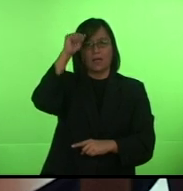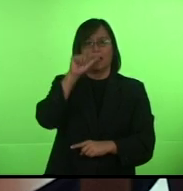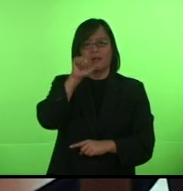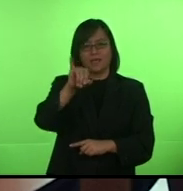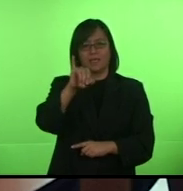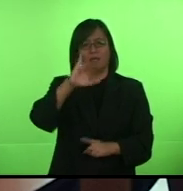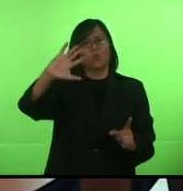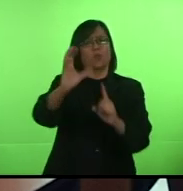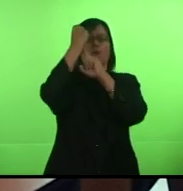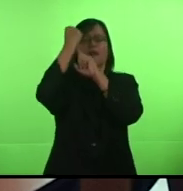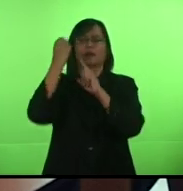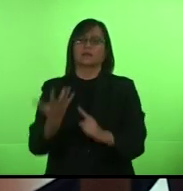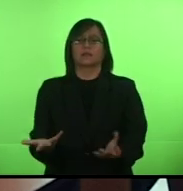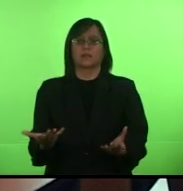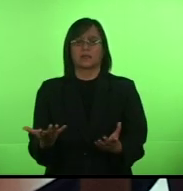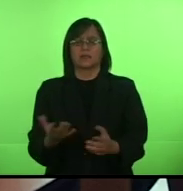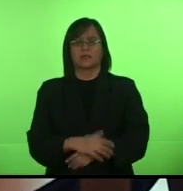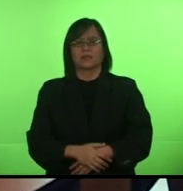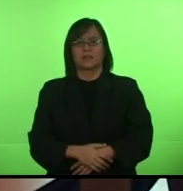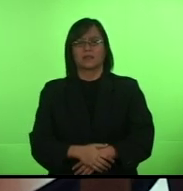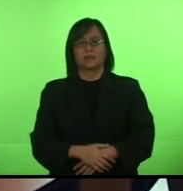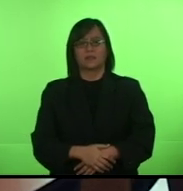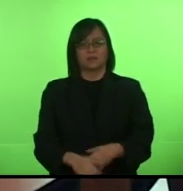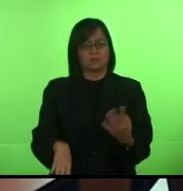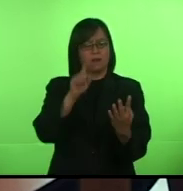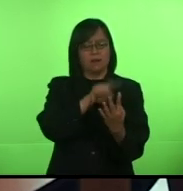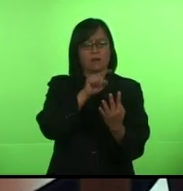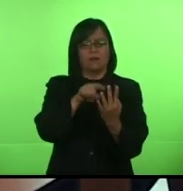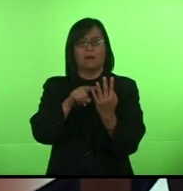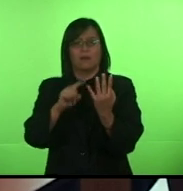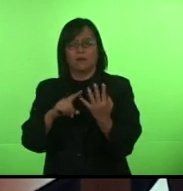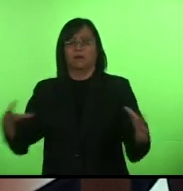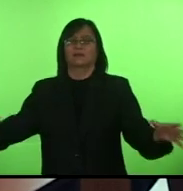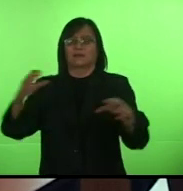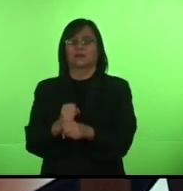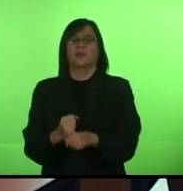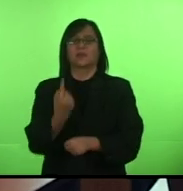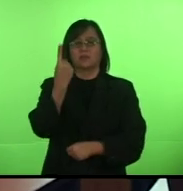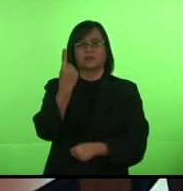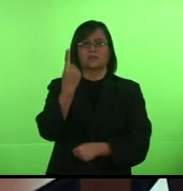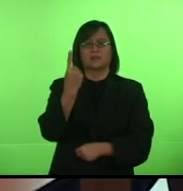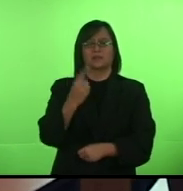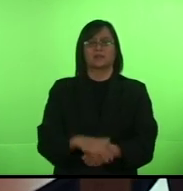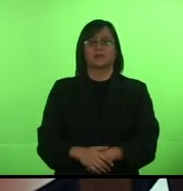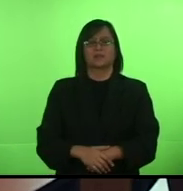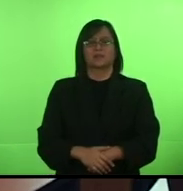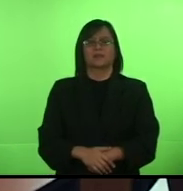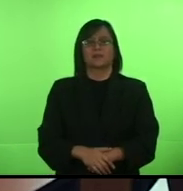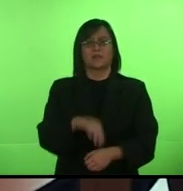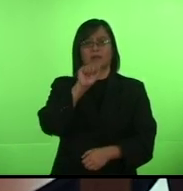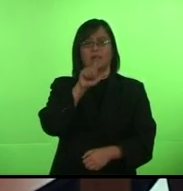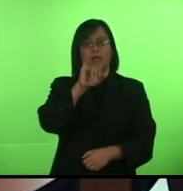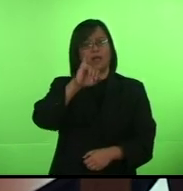Okay, you can summarize those to just one word. Won. So Ali won.